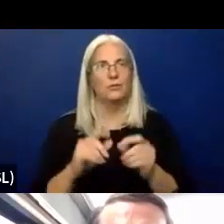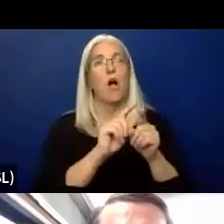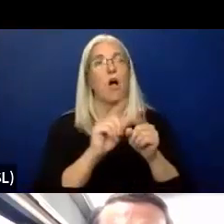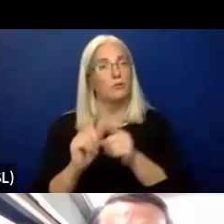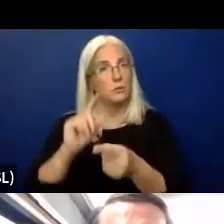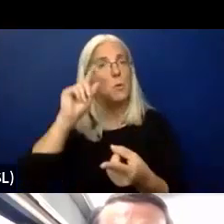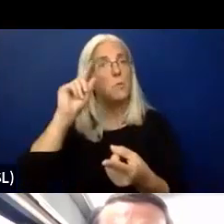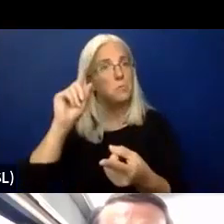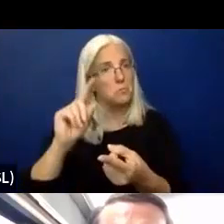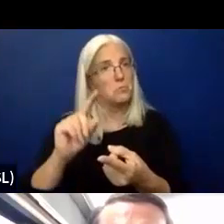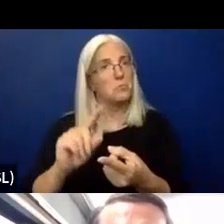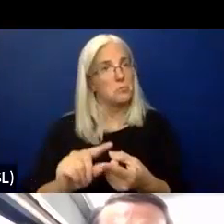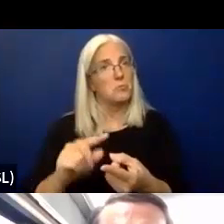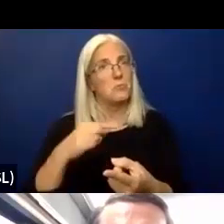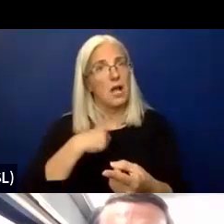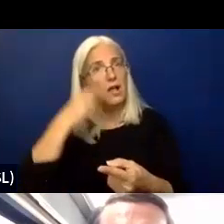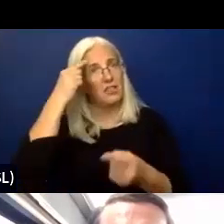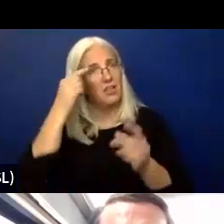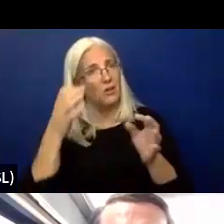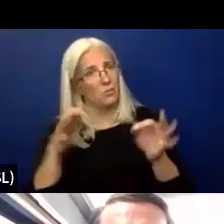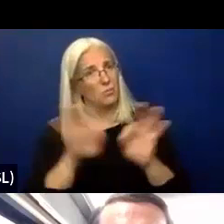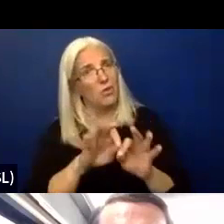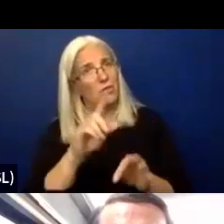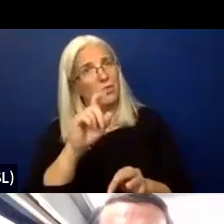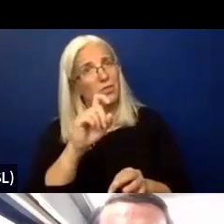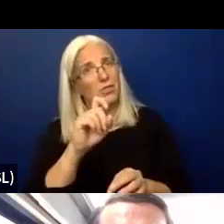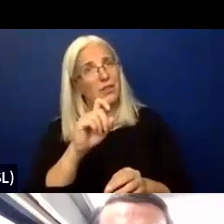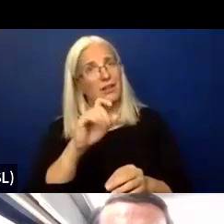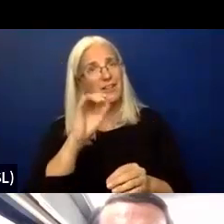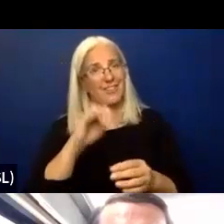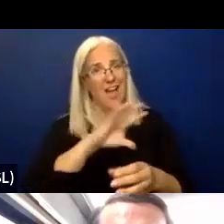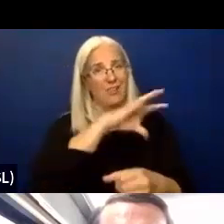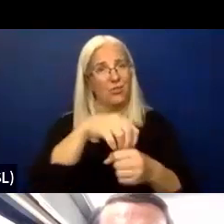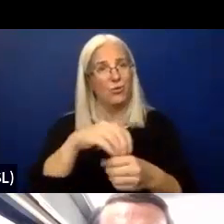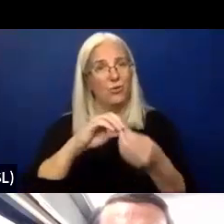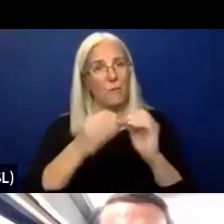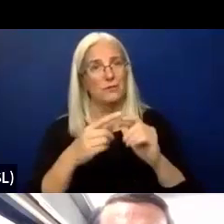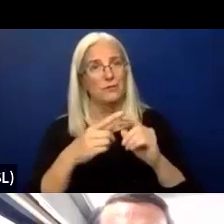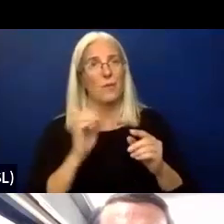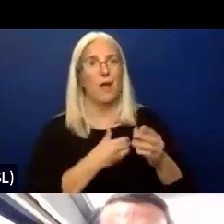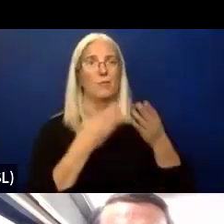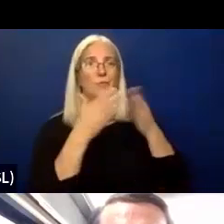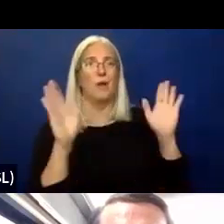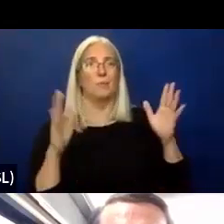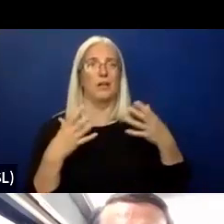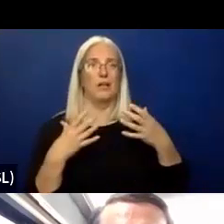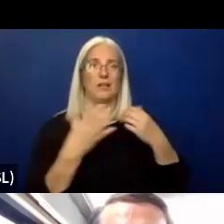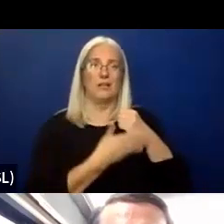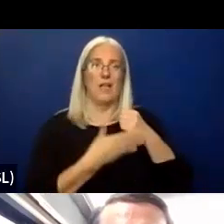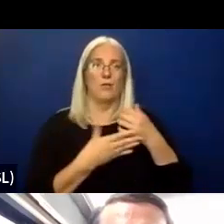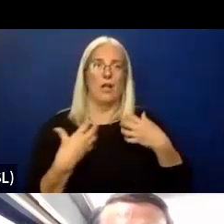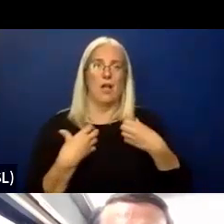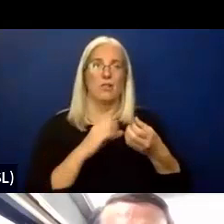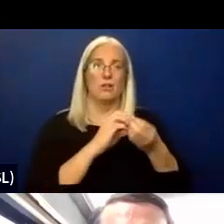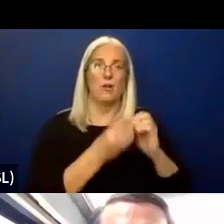if we did extract those numbers from our overall metrics? Yeah, thank you, Martin. That's a really good